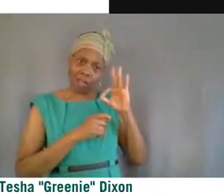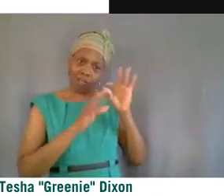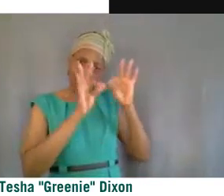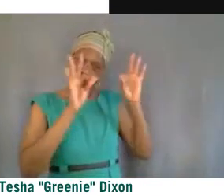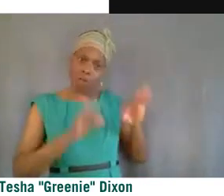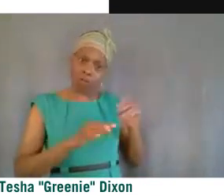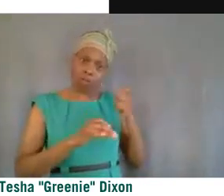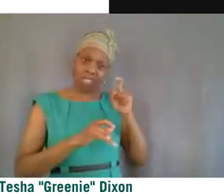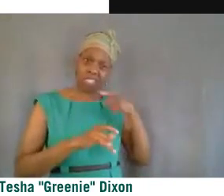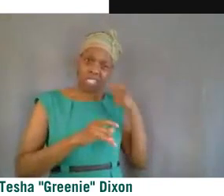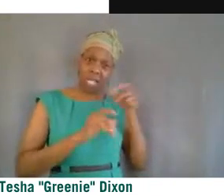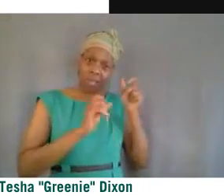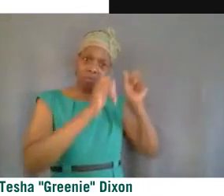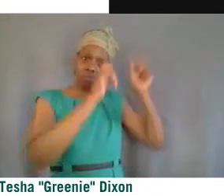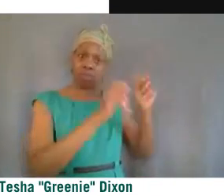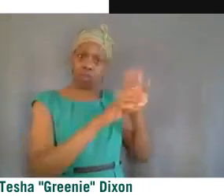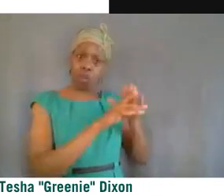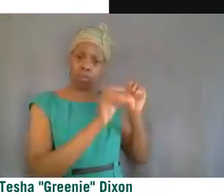there,